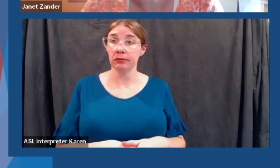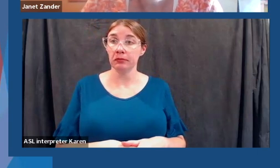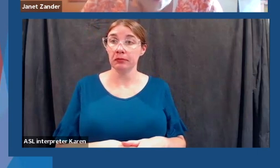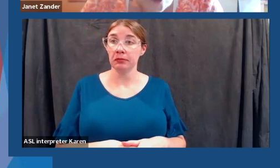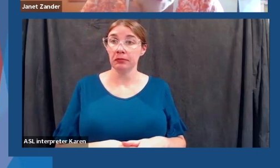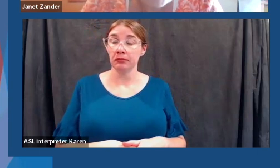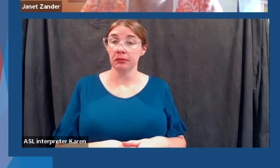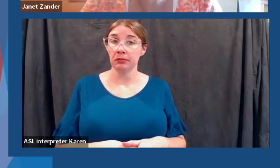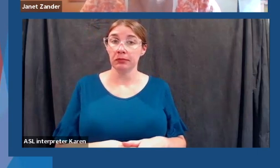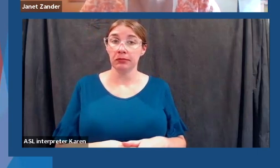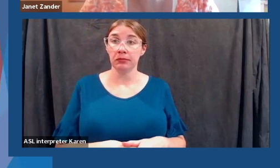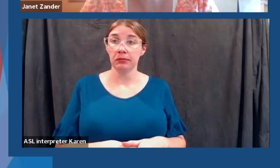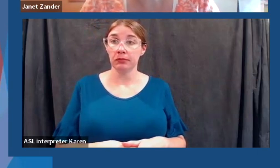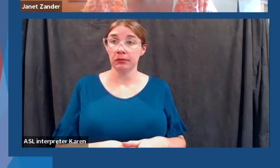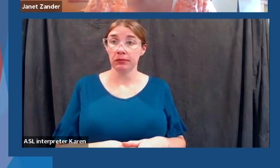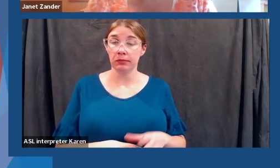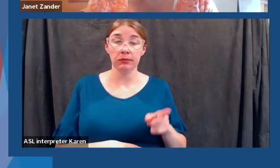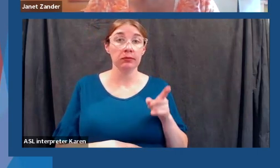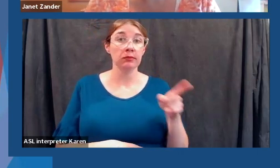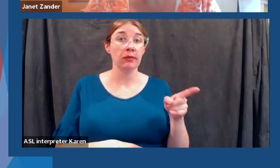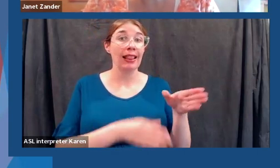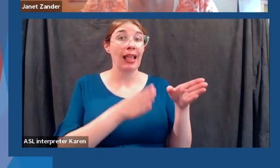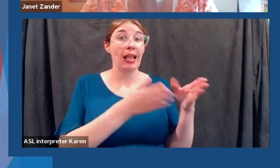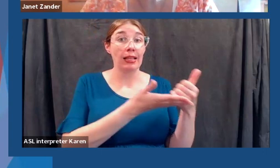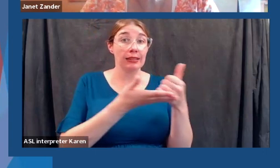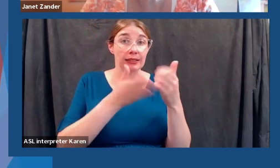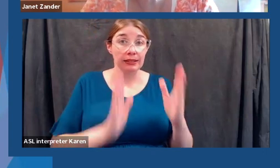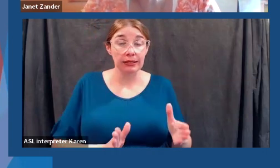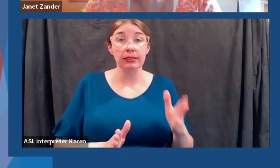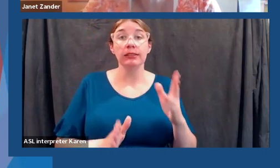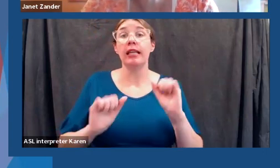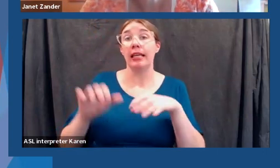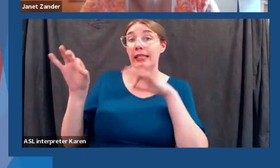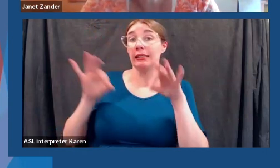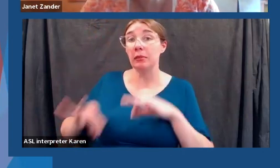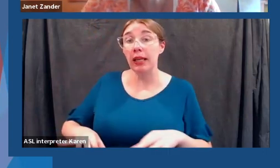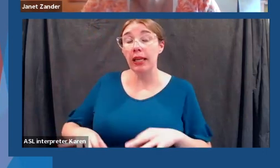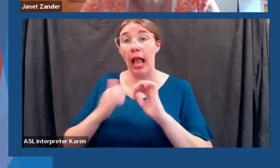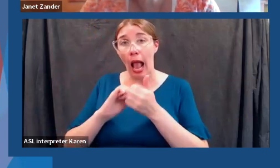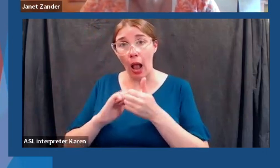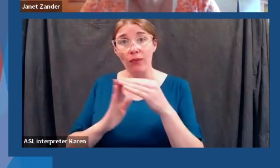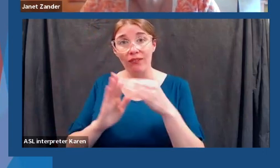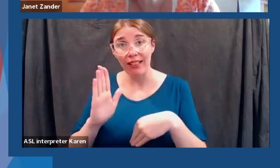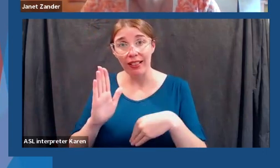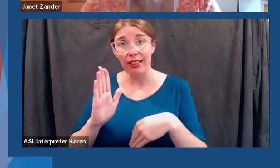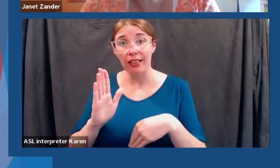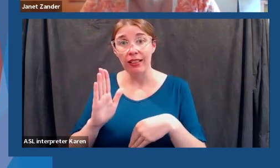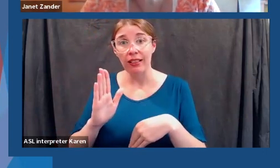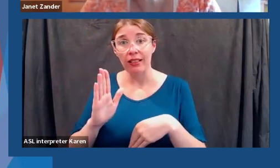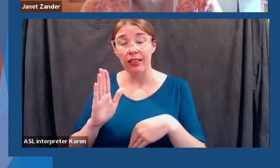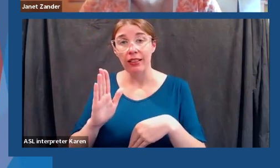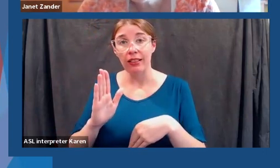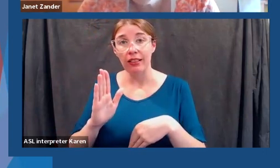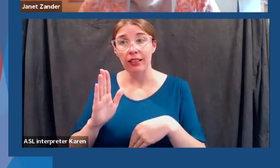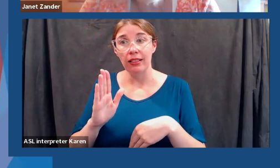The assistance could include explaining how to fill out the ballot or the return envelope. Sorry, that is not considered assistance.